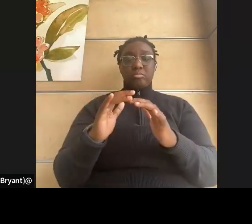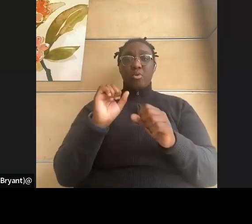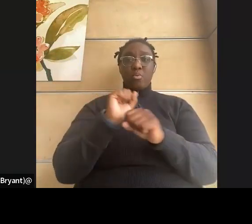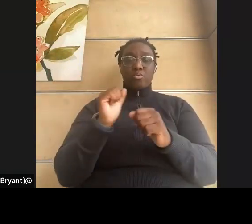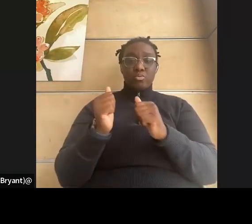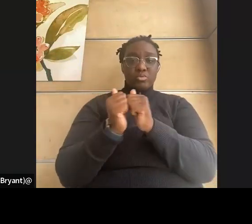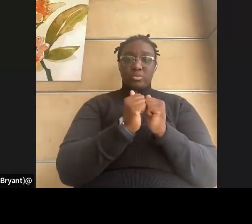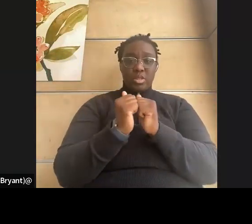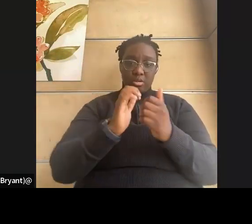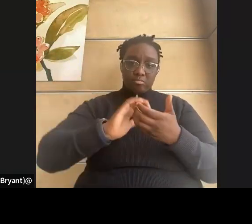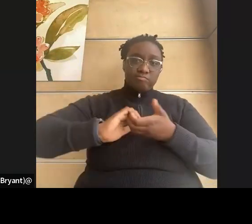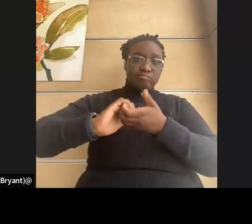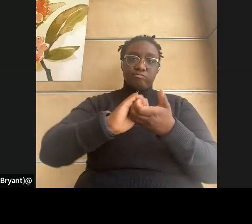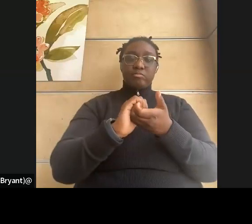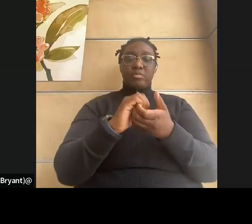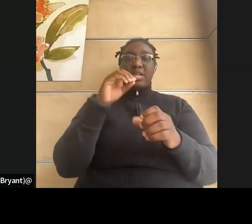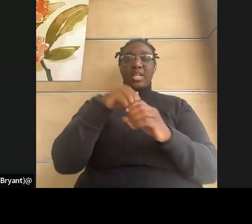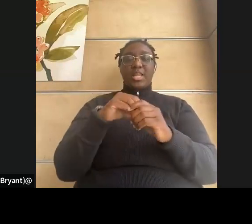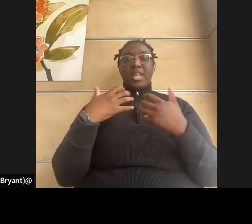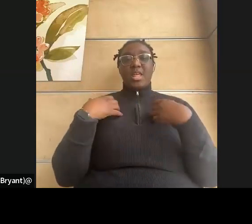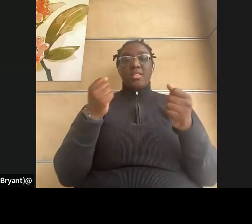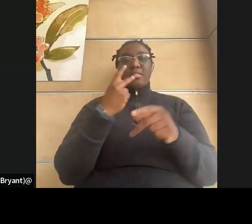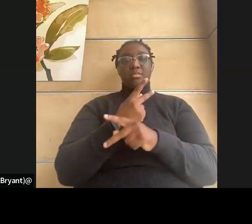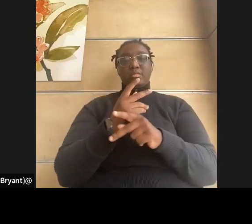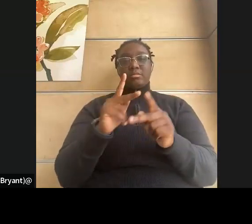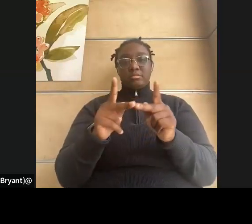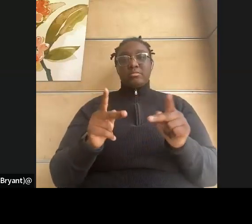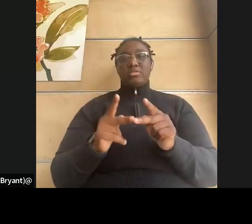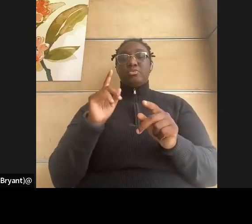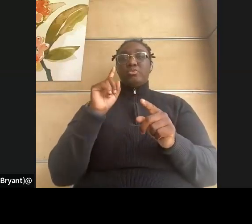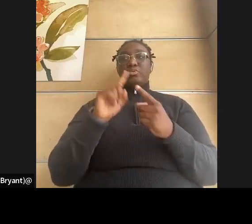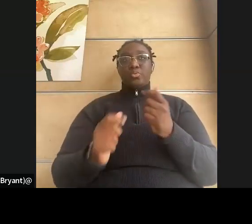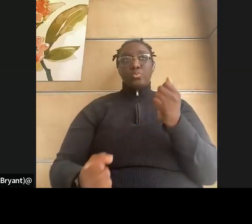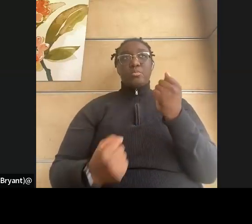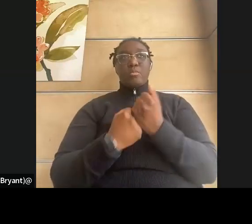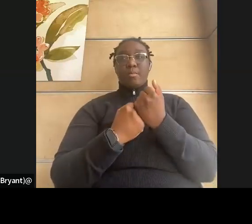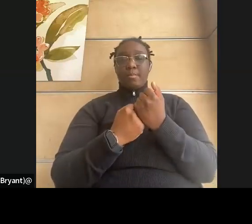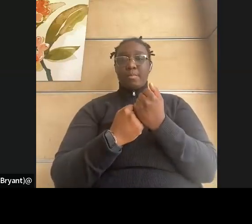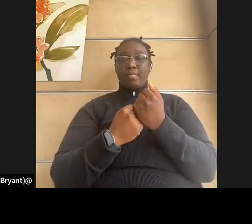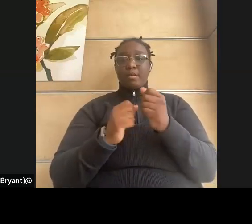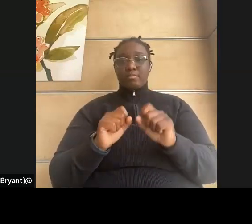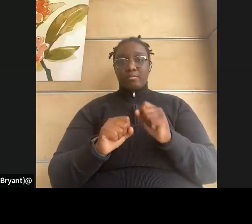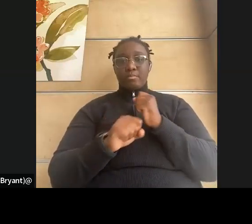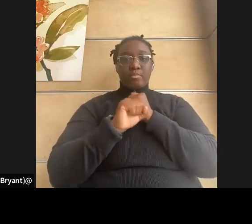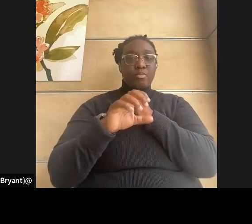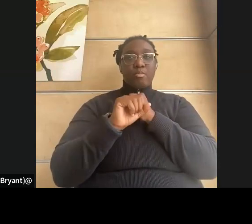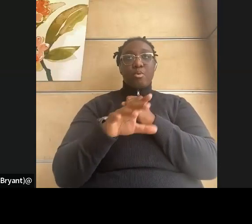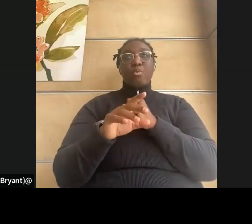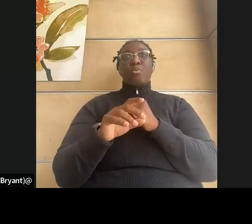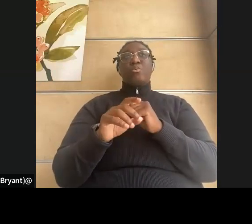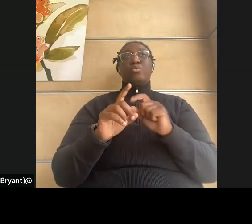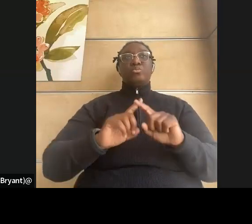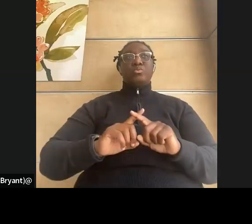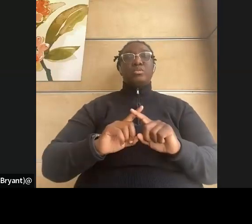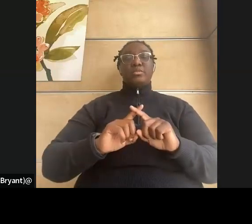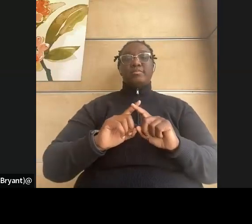that healthcare space to promote and achieve digital equity to empower